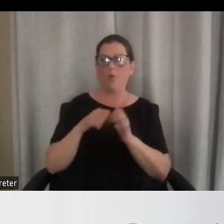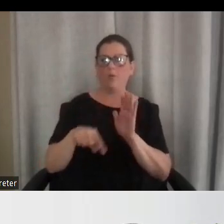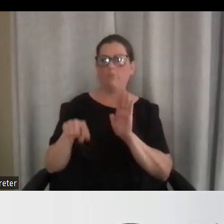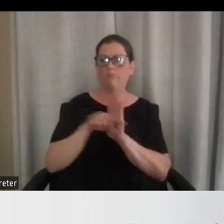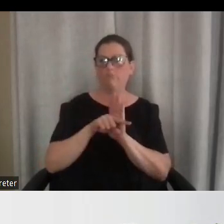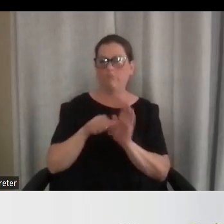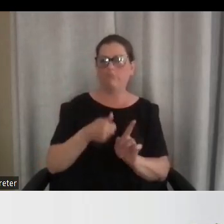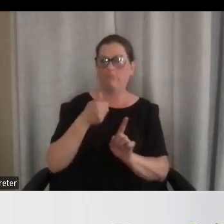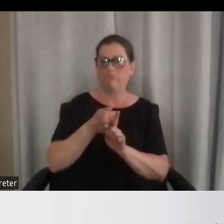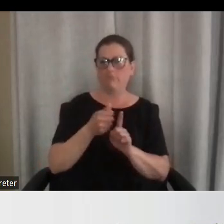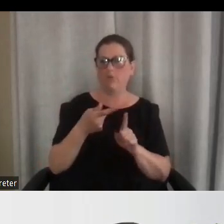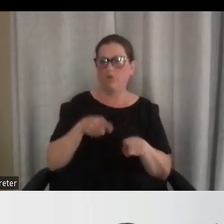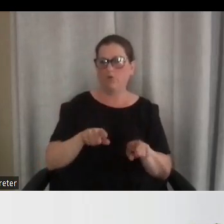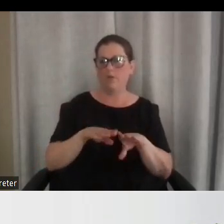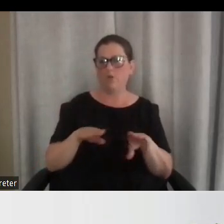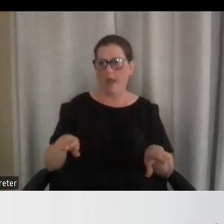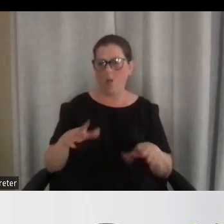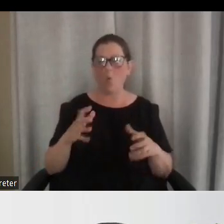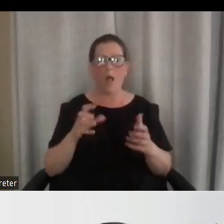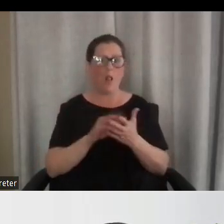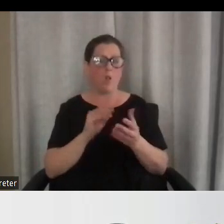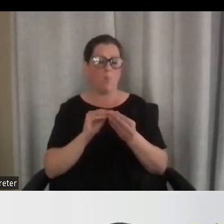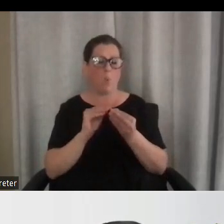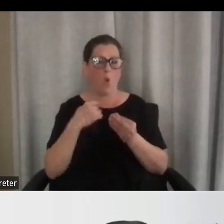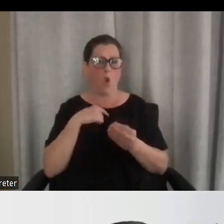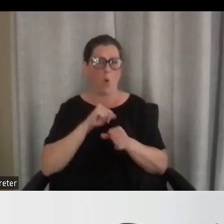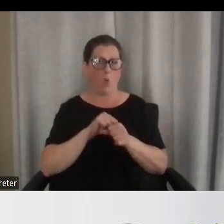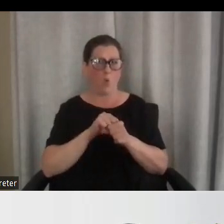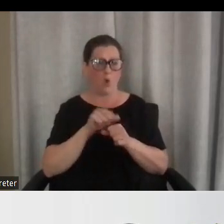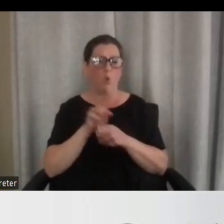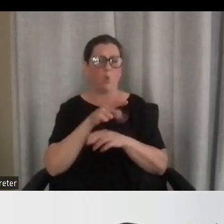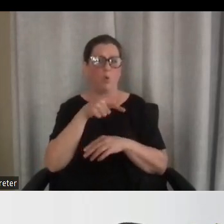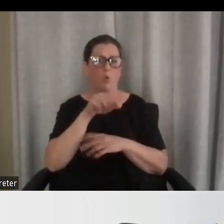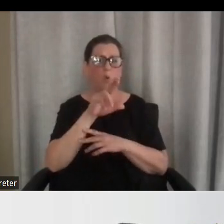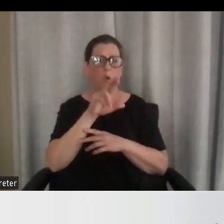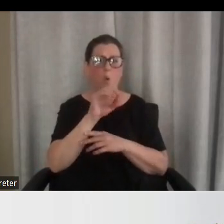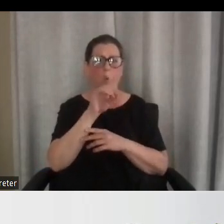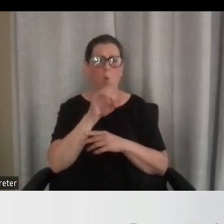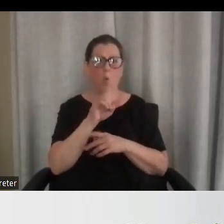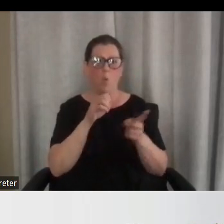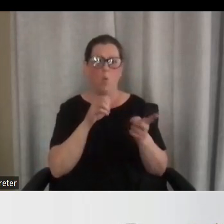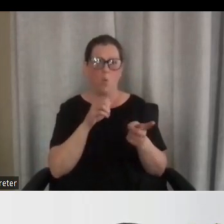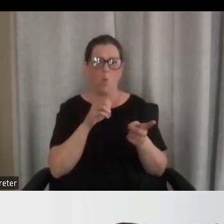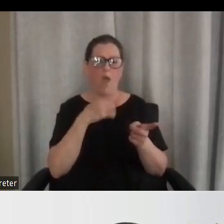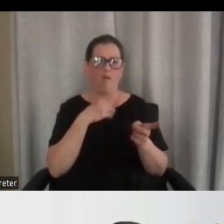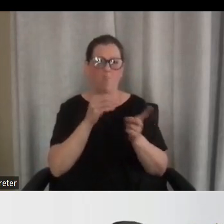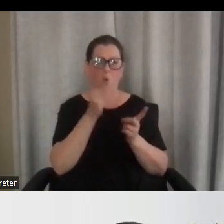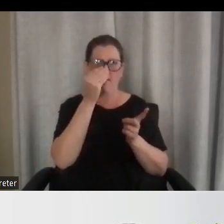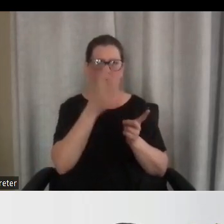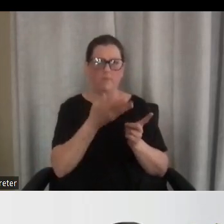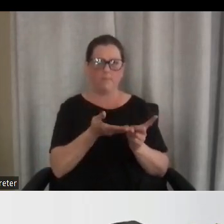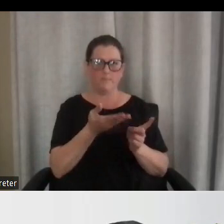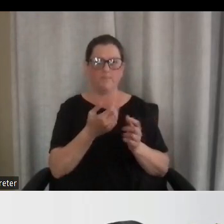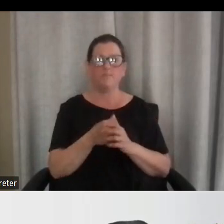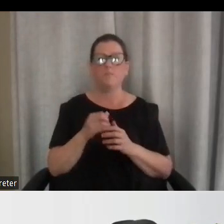experiences. And if you'd like to learn more about our work, some of which I'll talk about today, you can go ahead and follow the QR code or